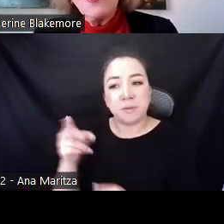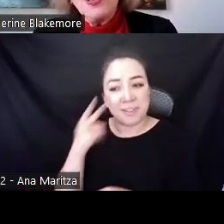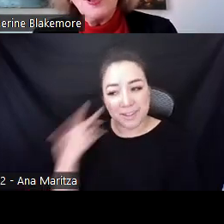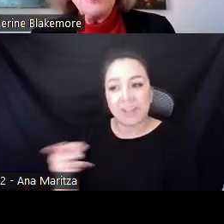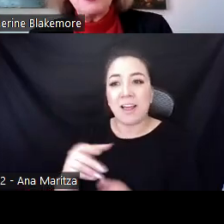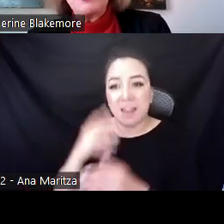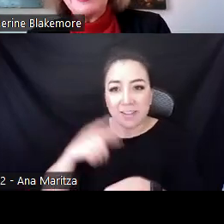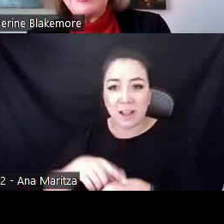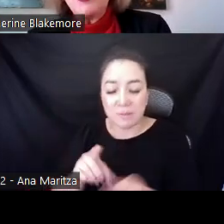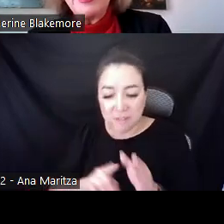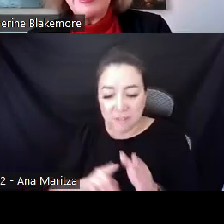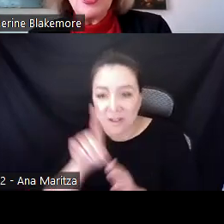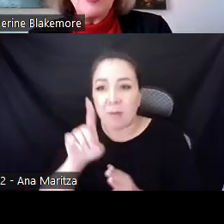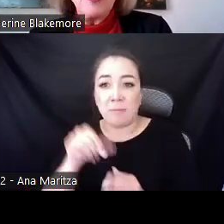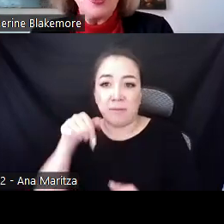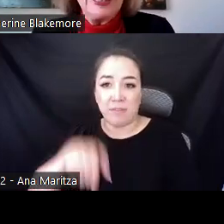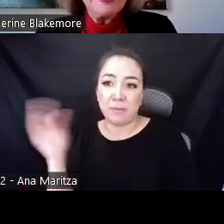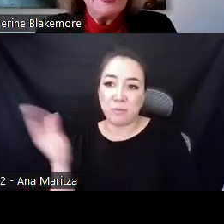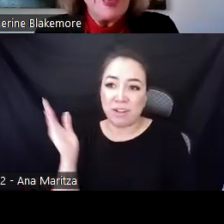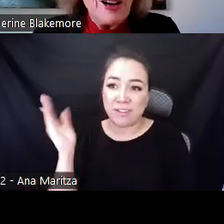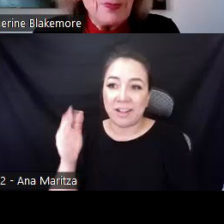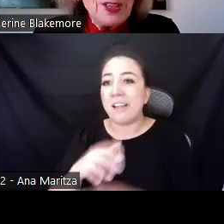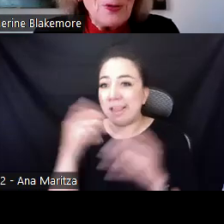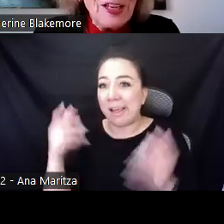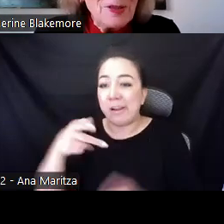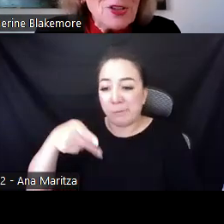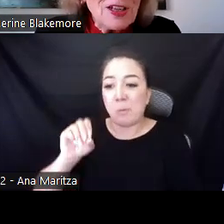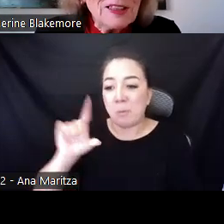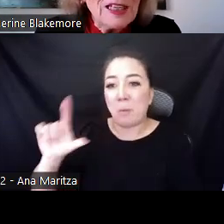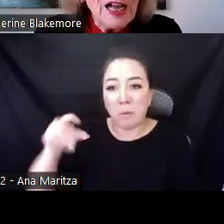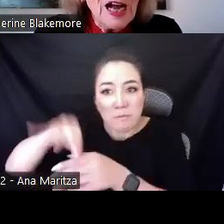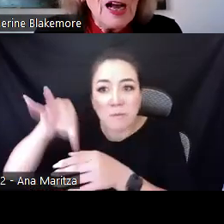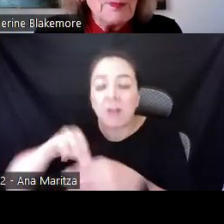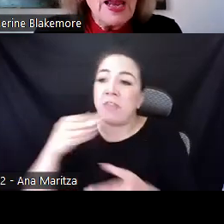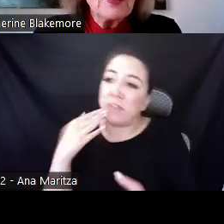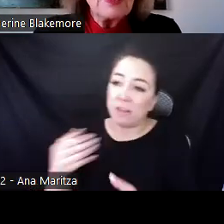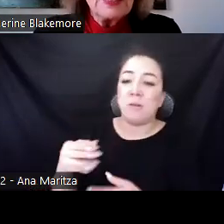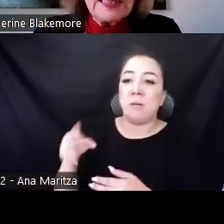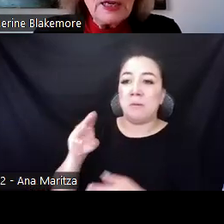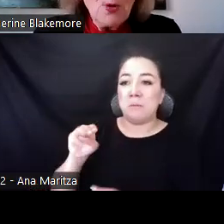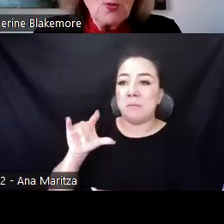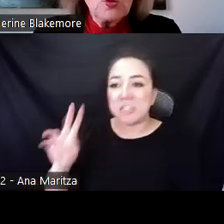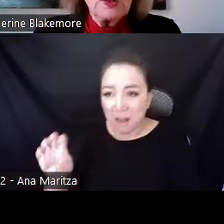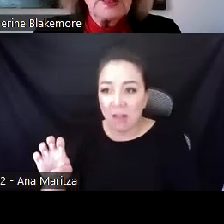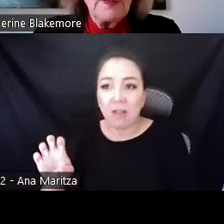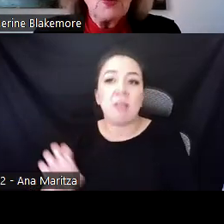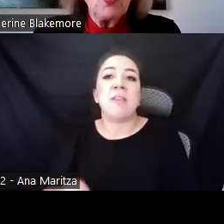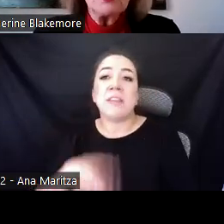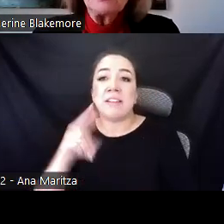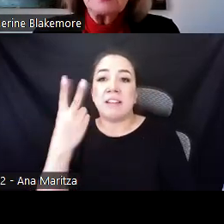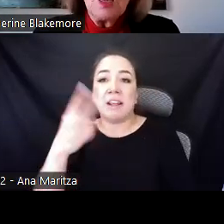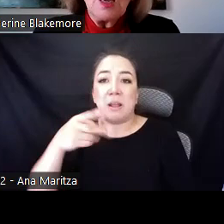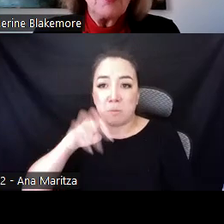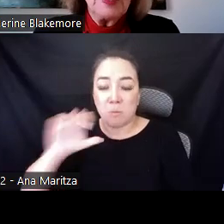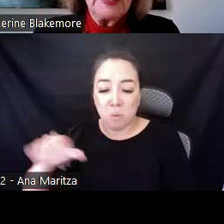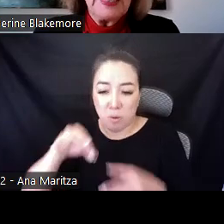us develop this presentation and lots of polling. So thank you, Michelle. And the second poll was really about what